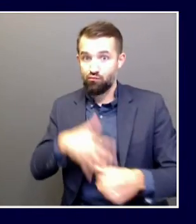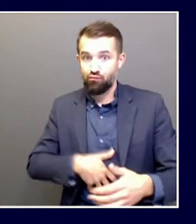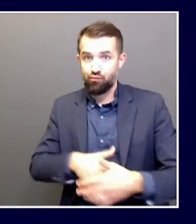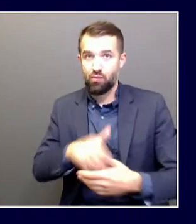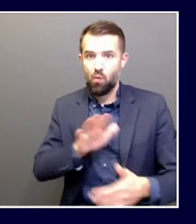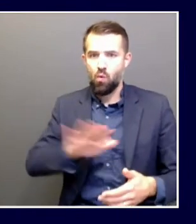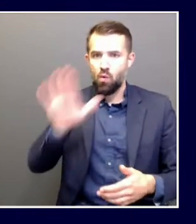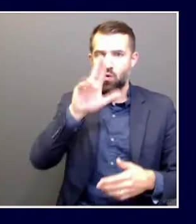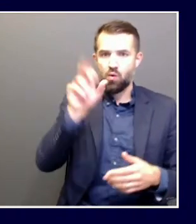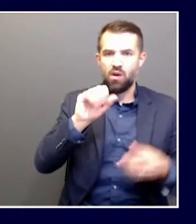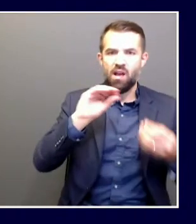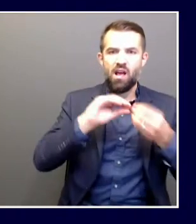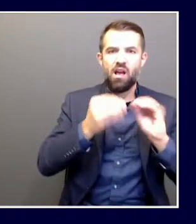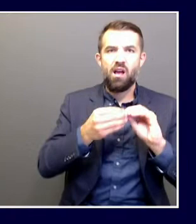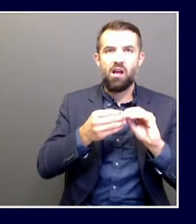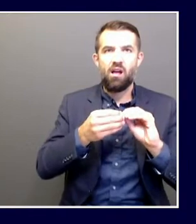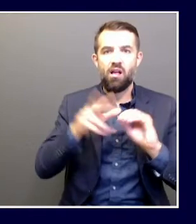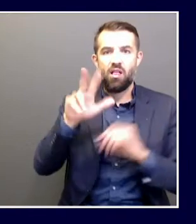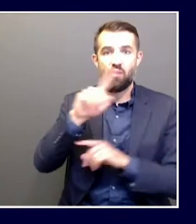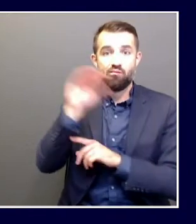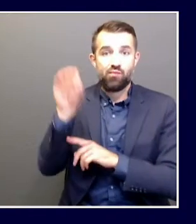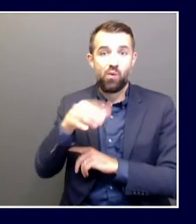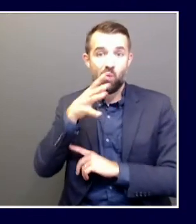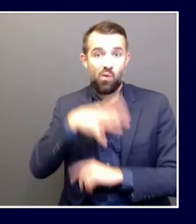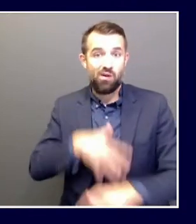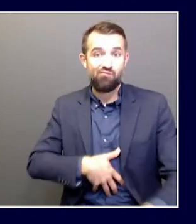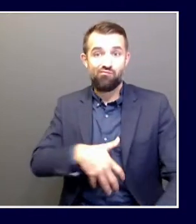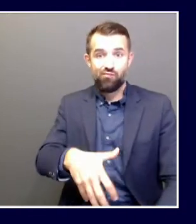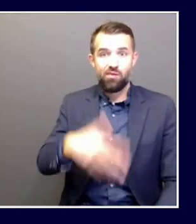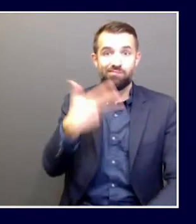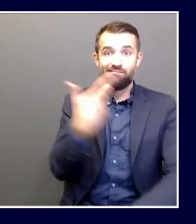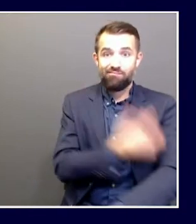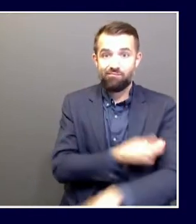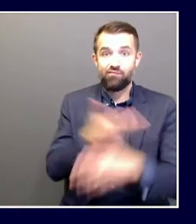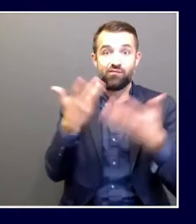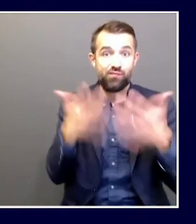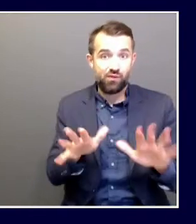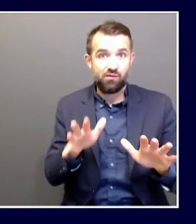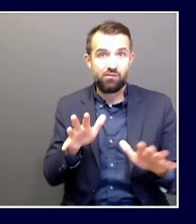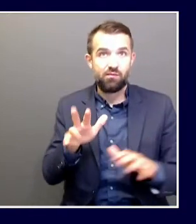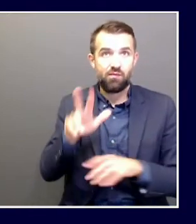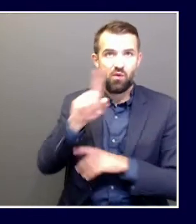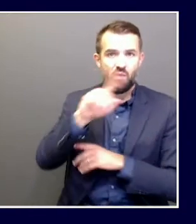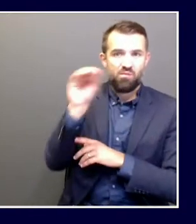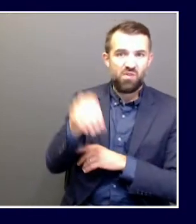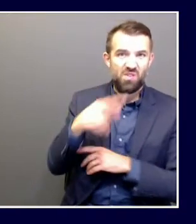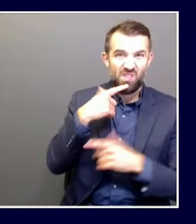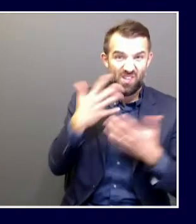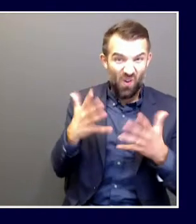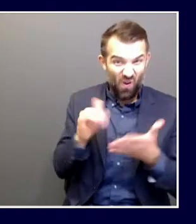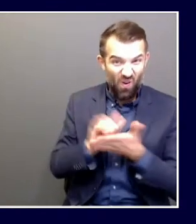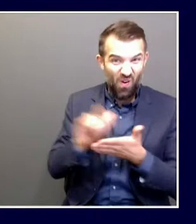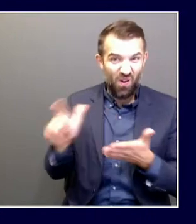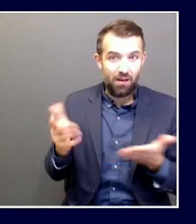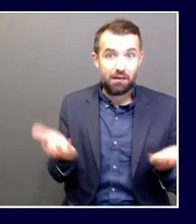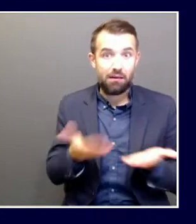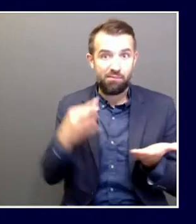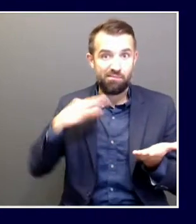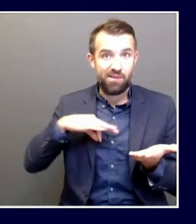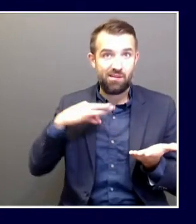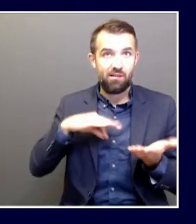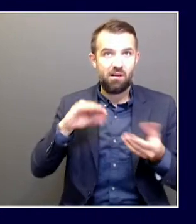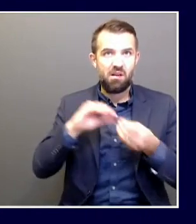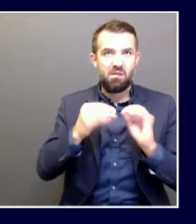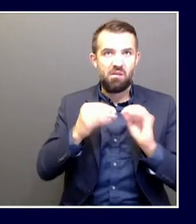number that I was going to use, Emily. That's based on a recent and very thoughtfully done, well done report from the US CDC. But let's